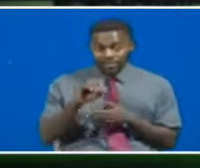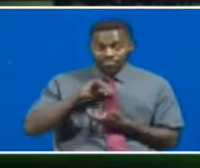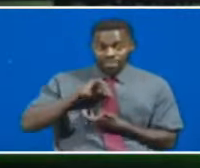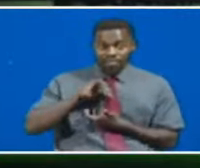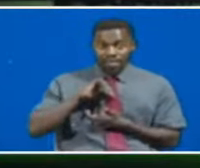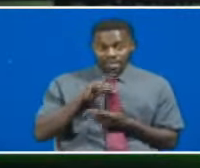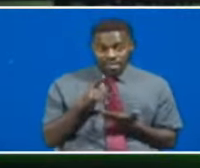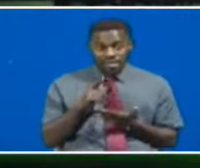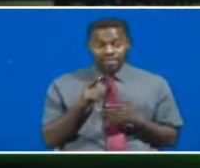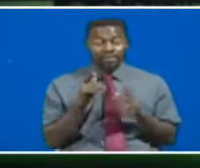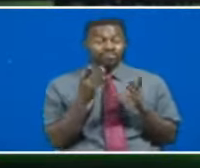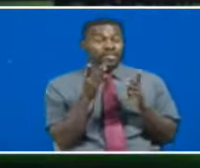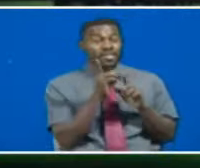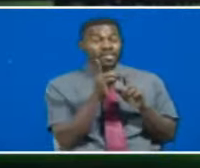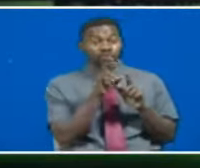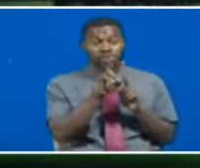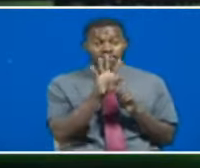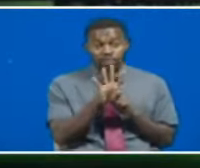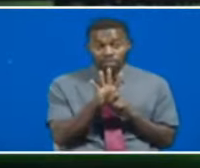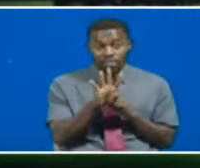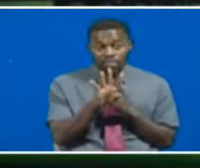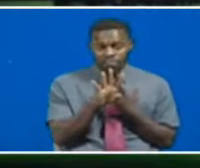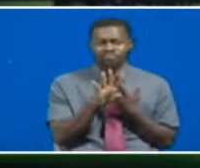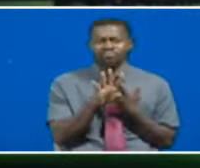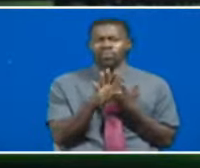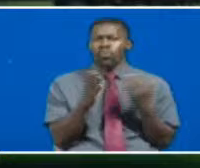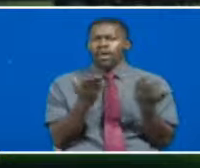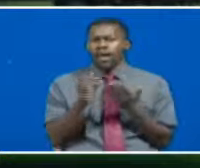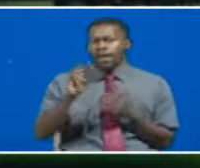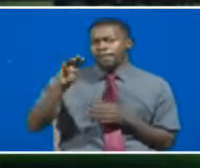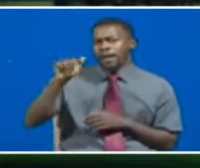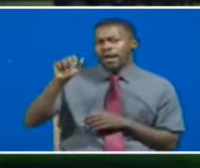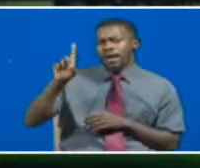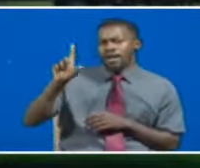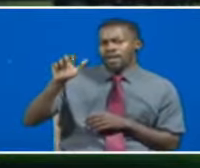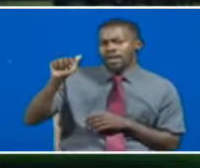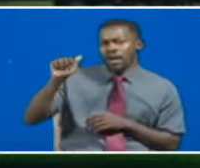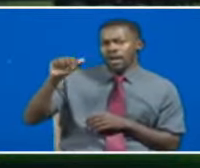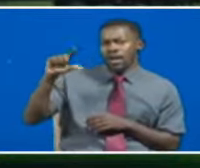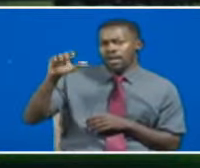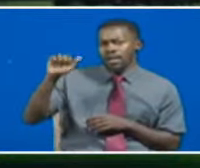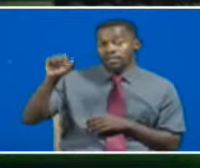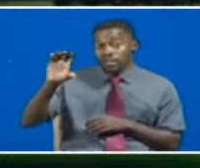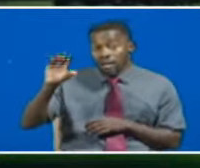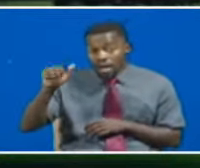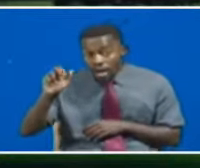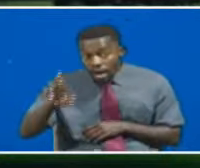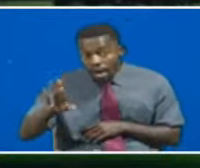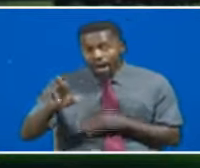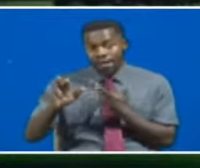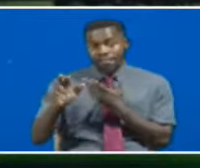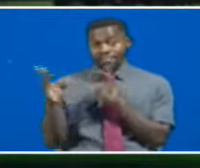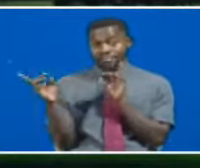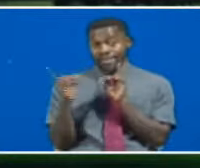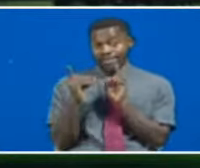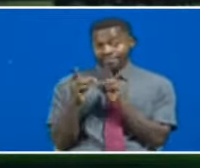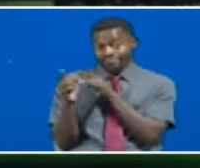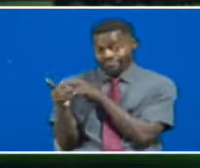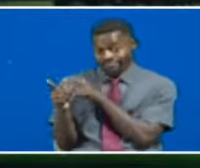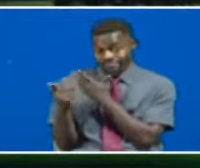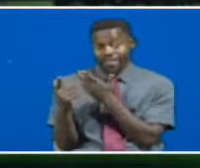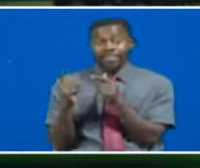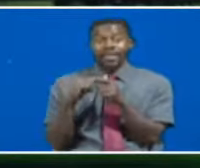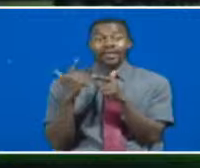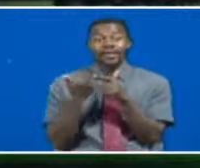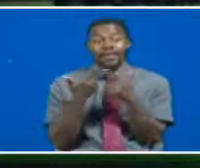May 4th to May 12th in Madagascar. Now, the Lionesses, who jetted out of the country today, will face Madagascar, Cameroon, and